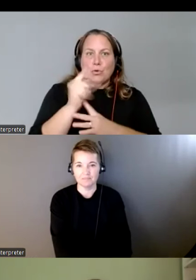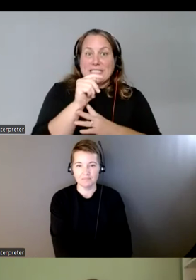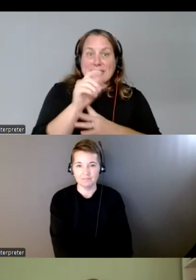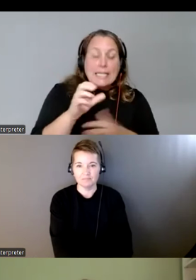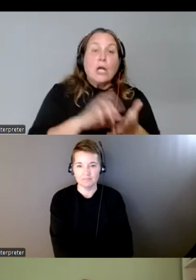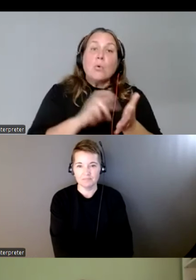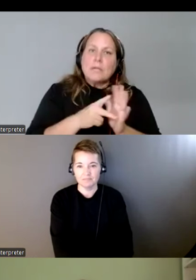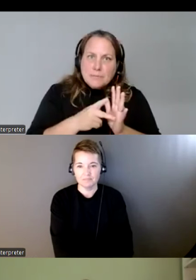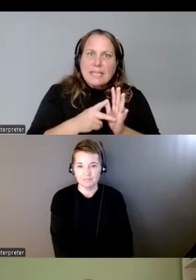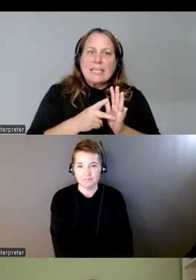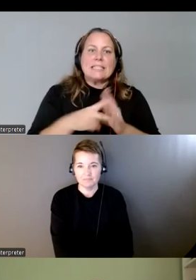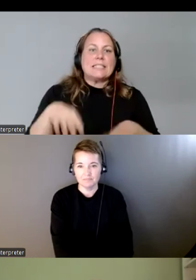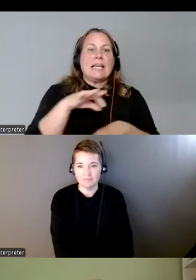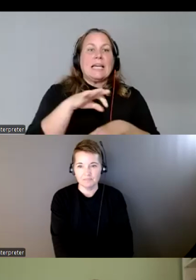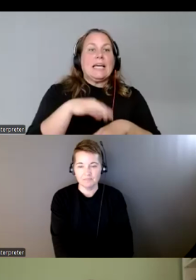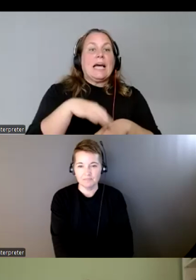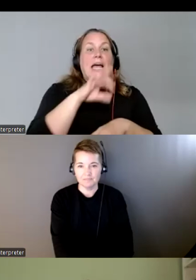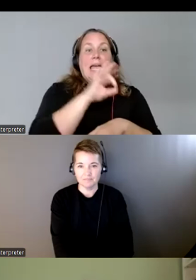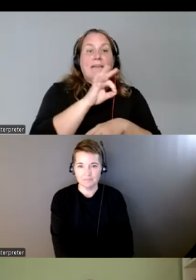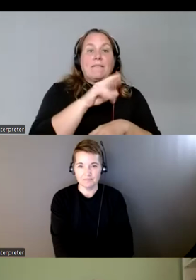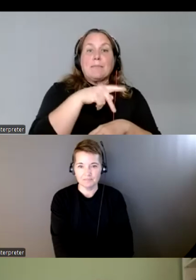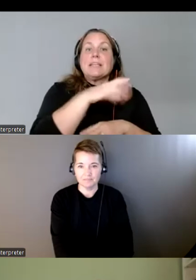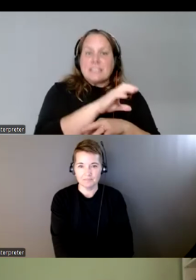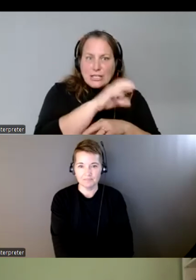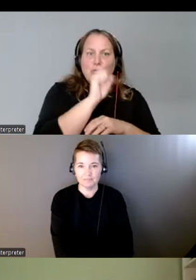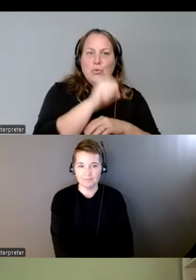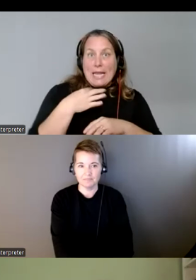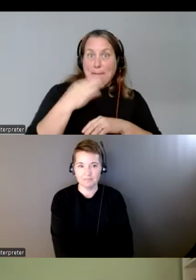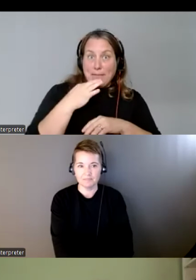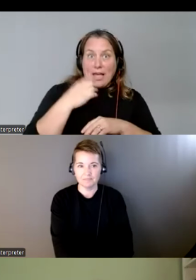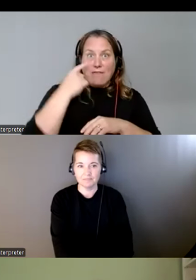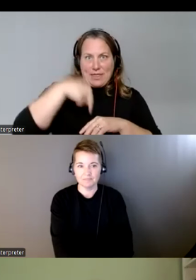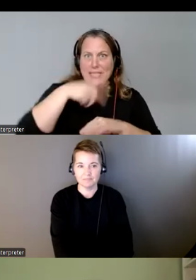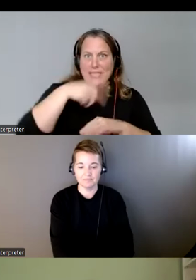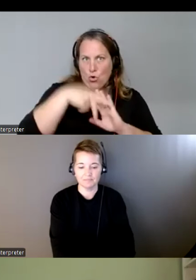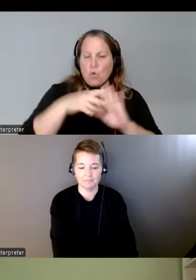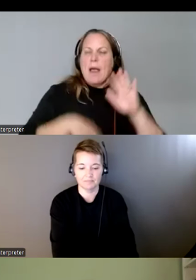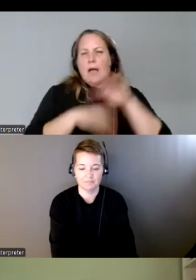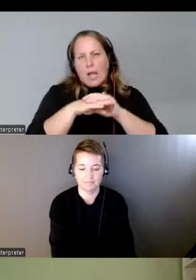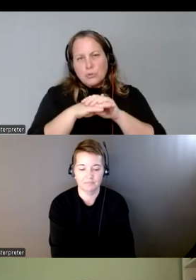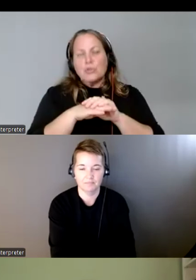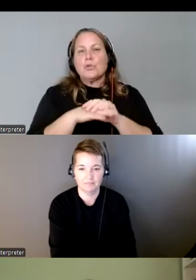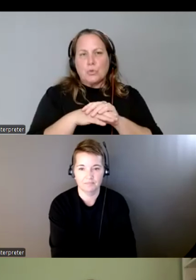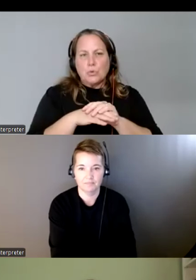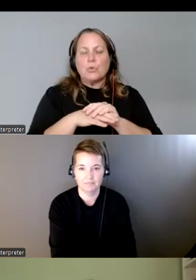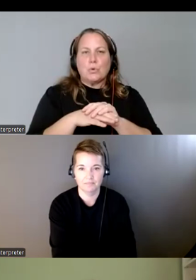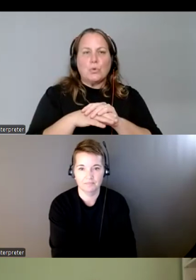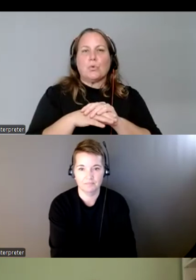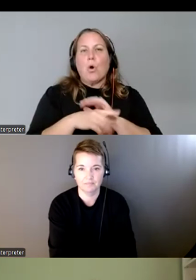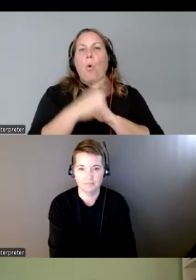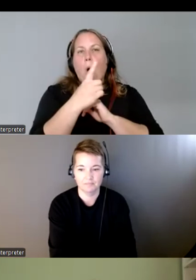because at TEC, you can apply for up to one discipline and one strategic program per